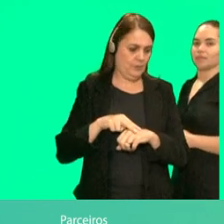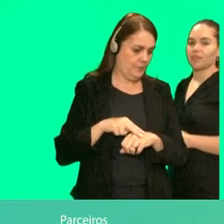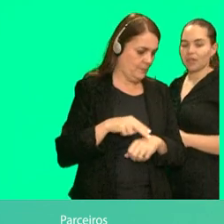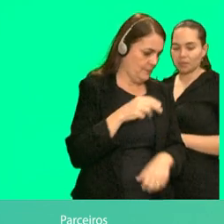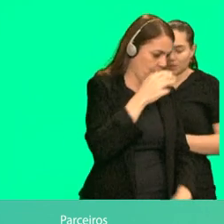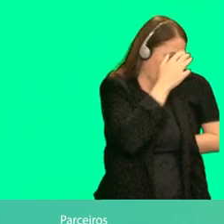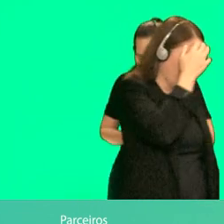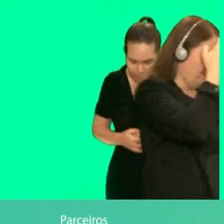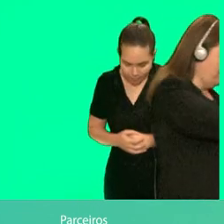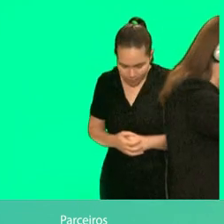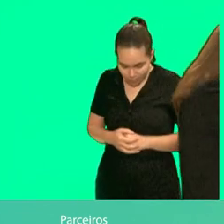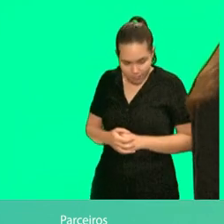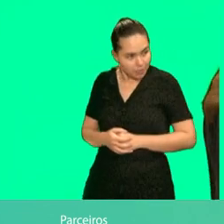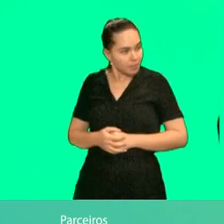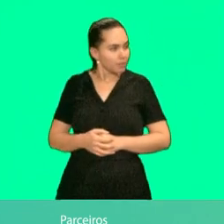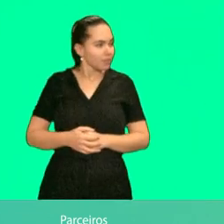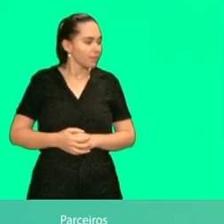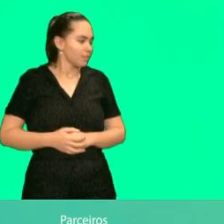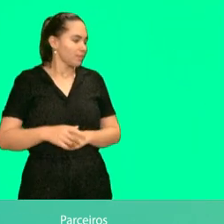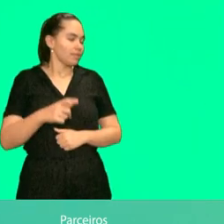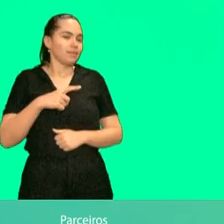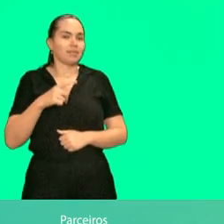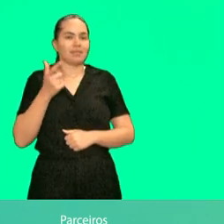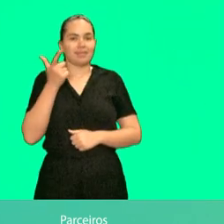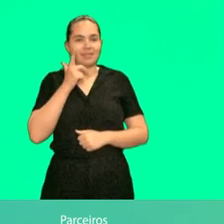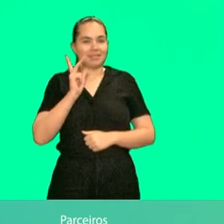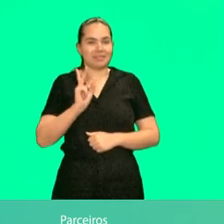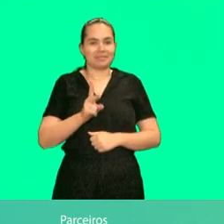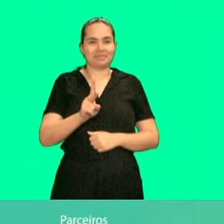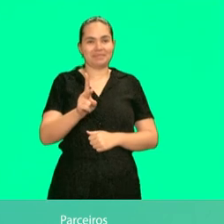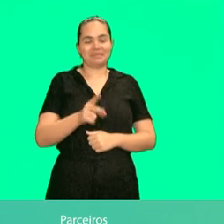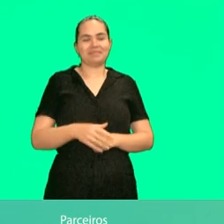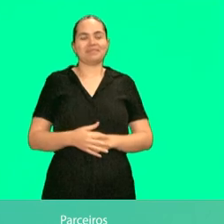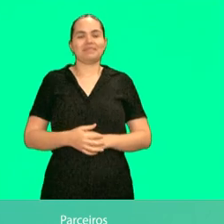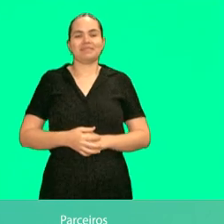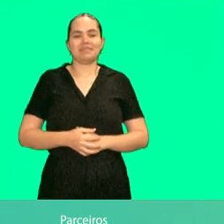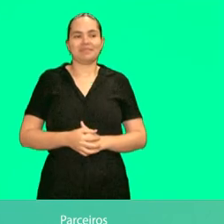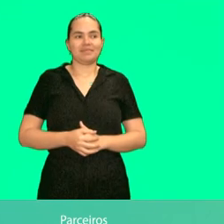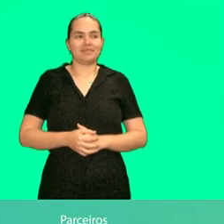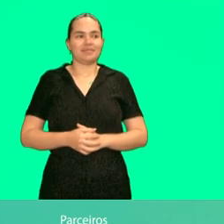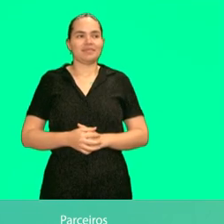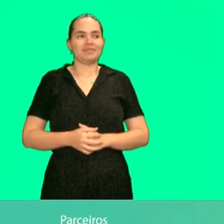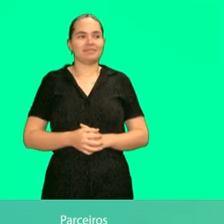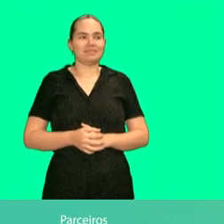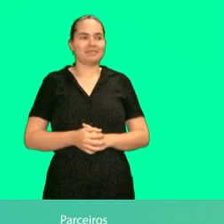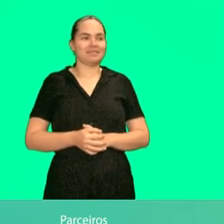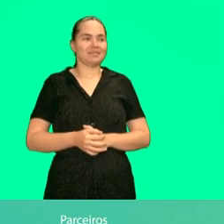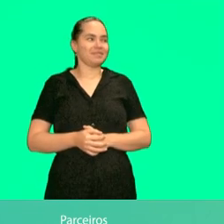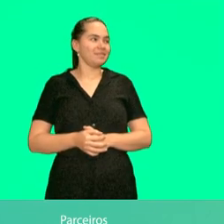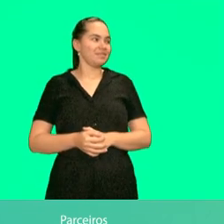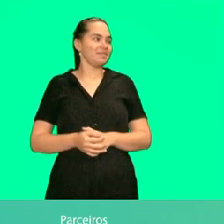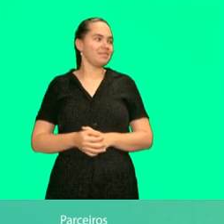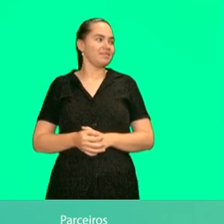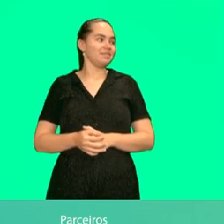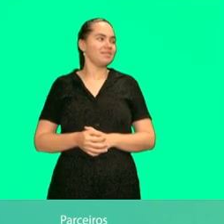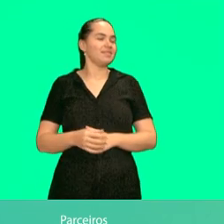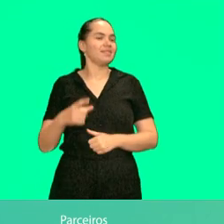focus, it's more than a, it's almost a religion to me. It's close to this.